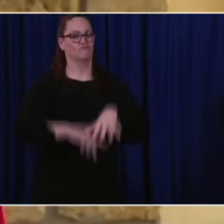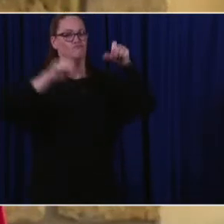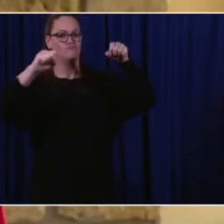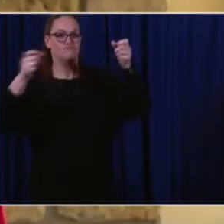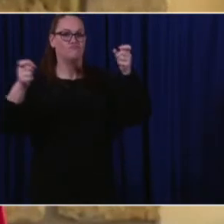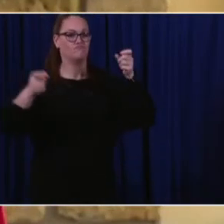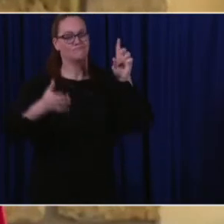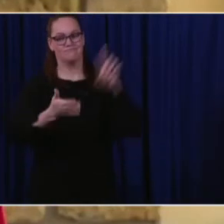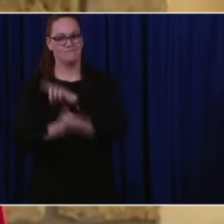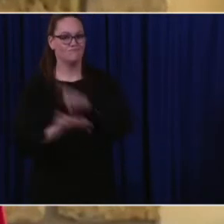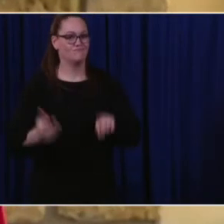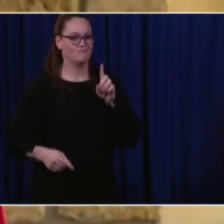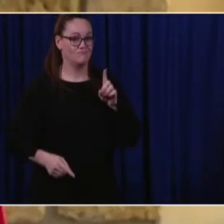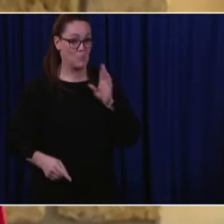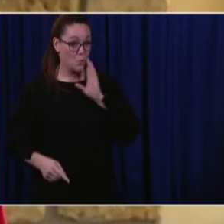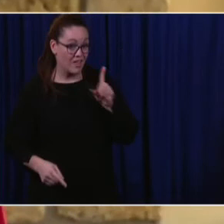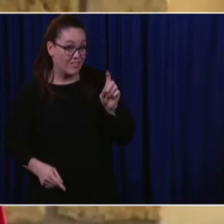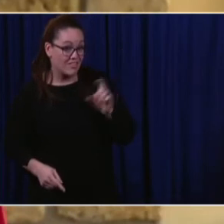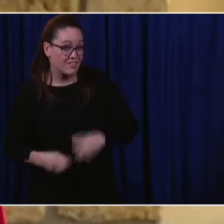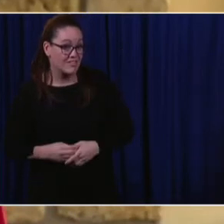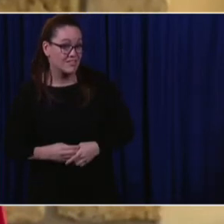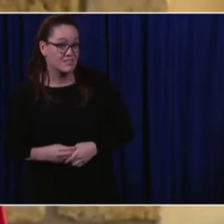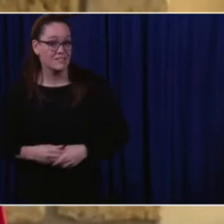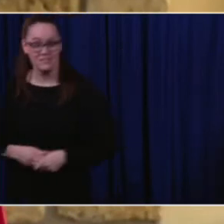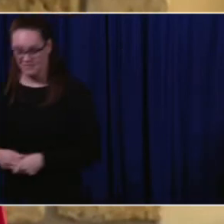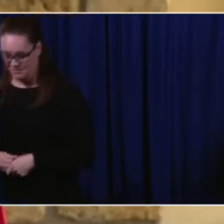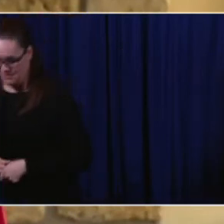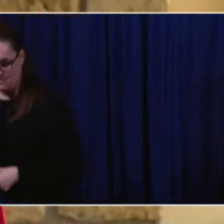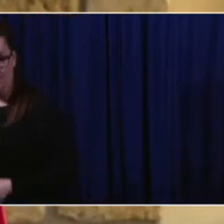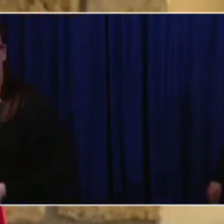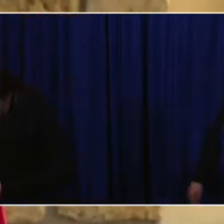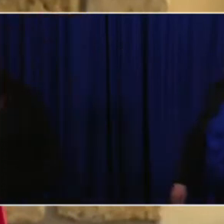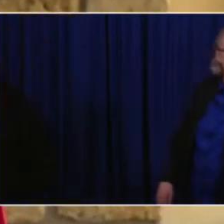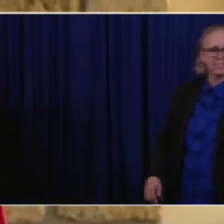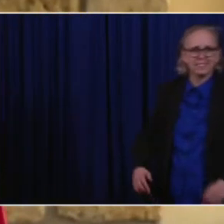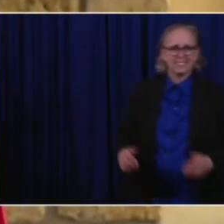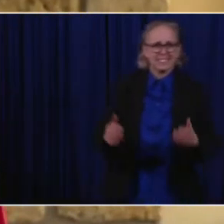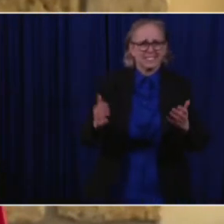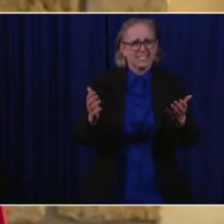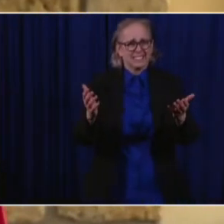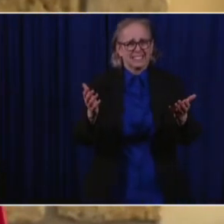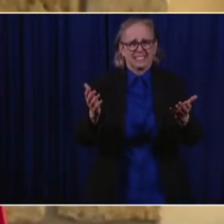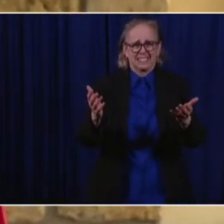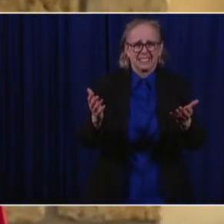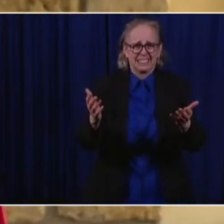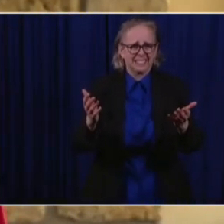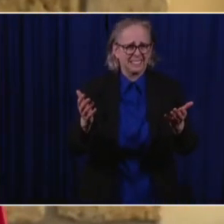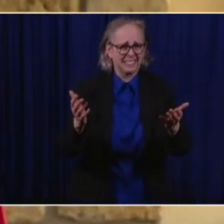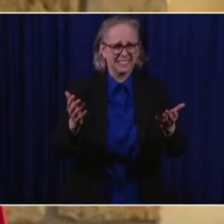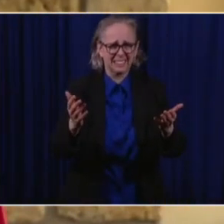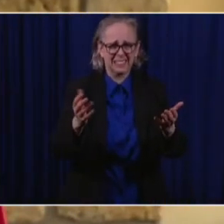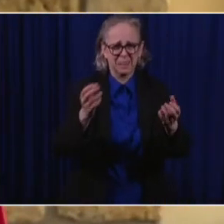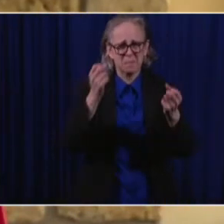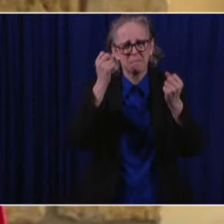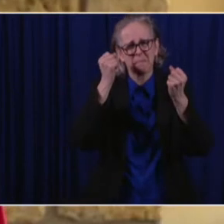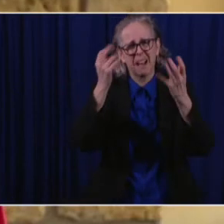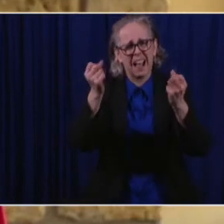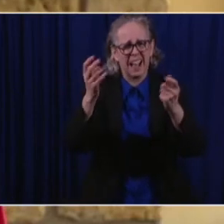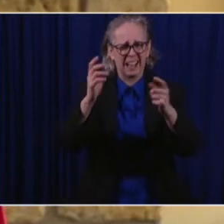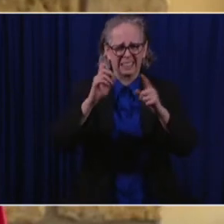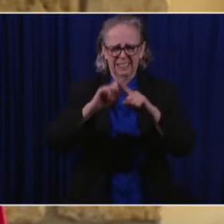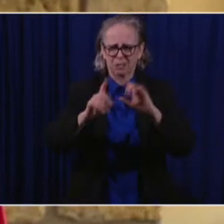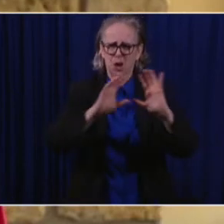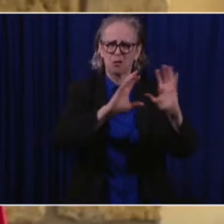Well, again, you've got a lot of different leagues, and if they're not watching